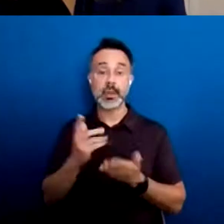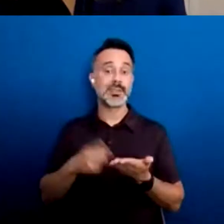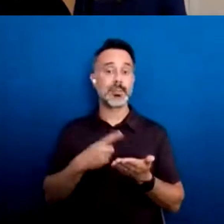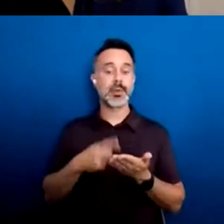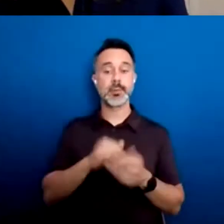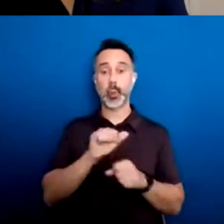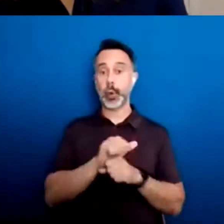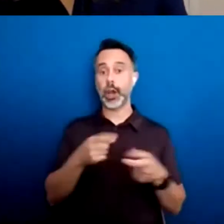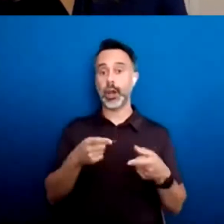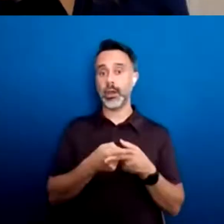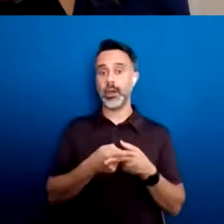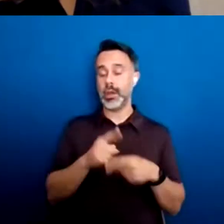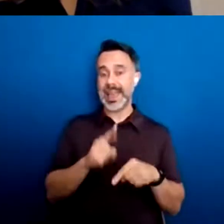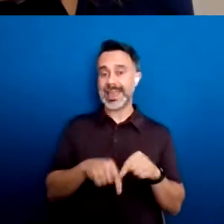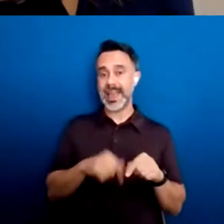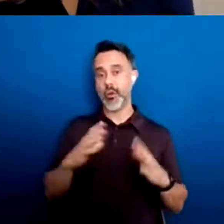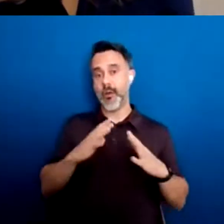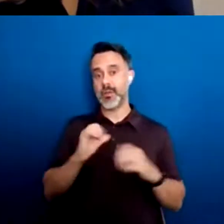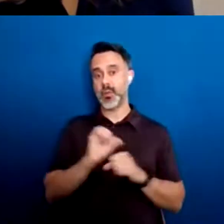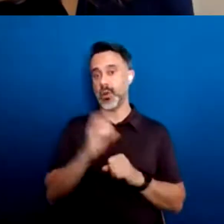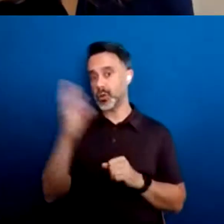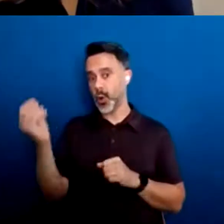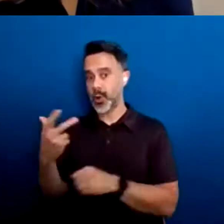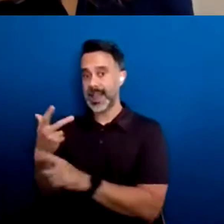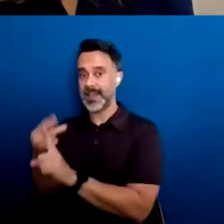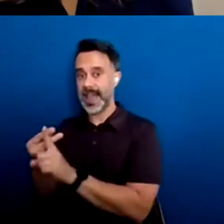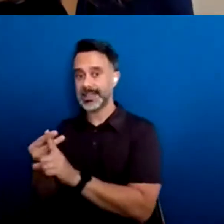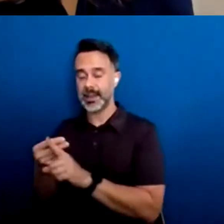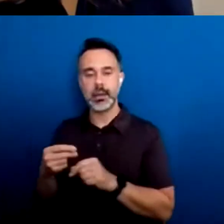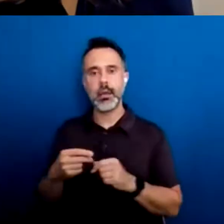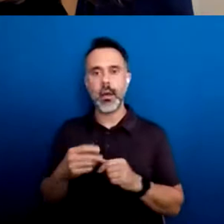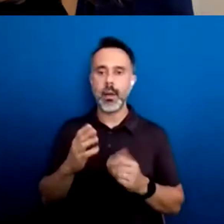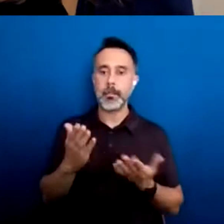bringing vaccine to where they work, and or